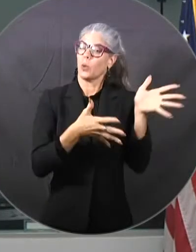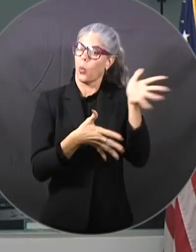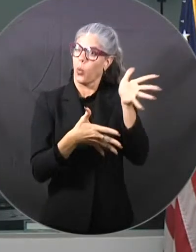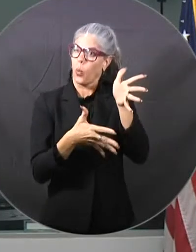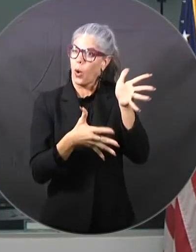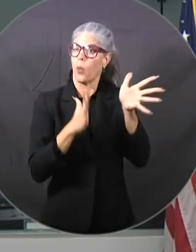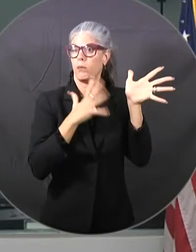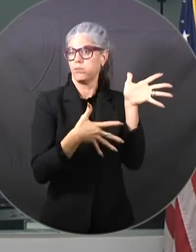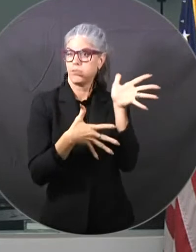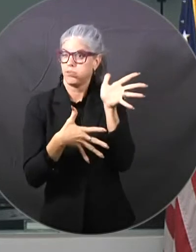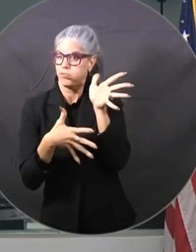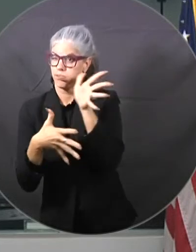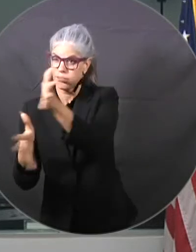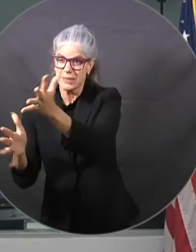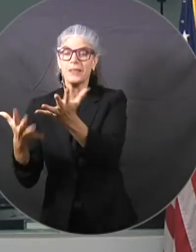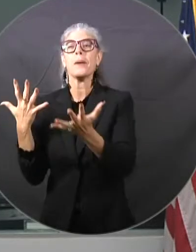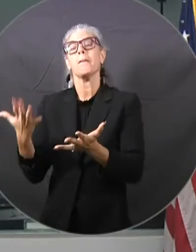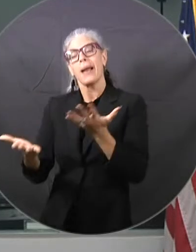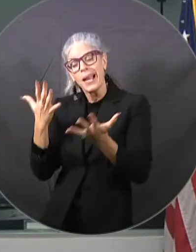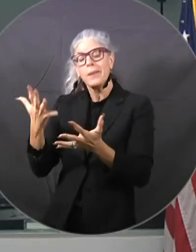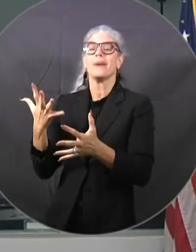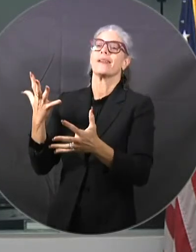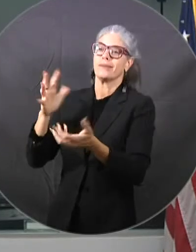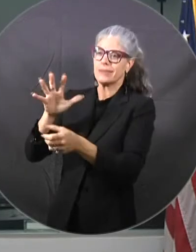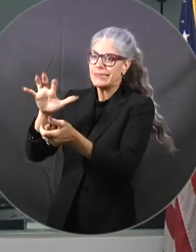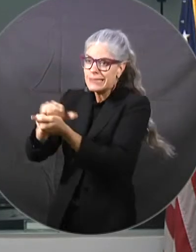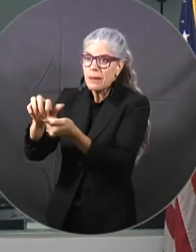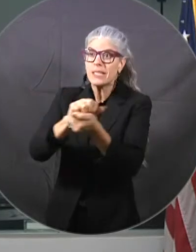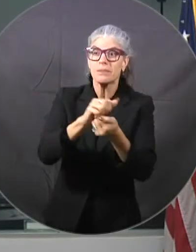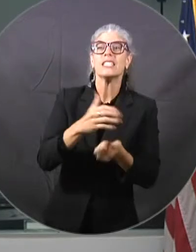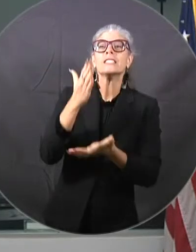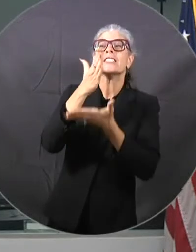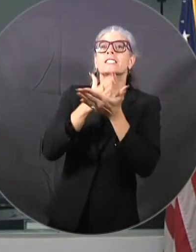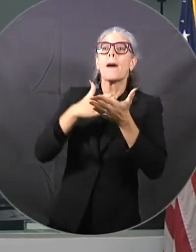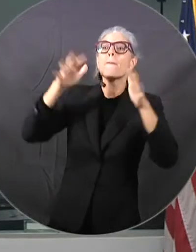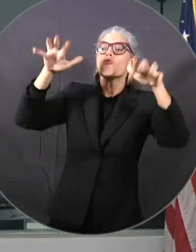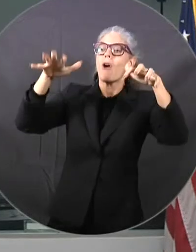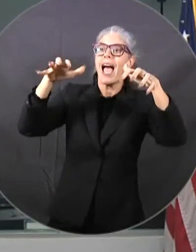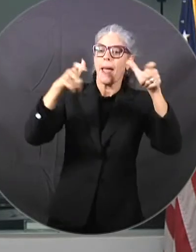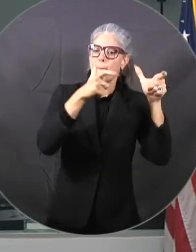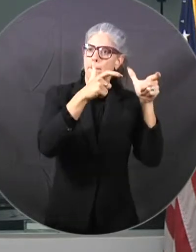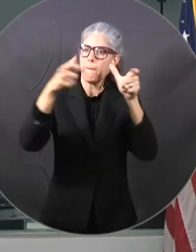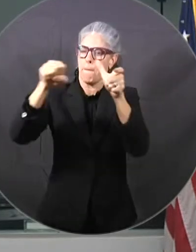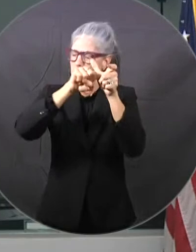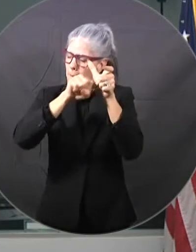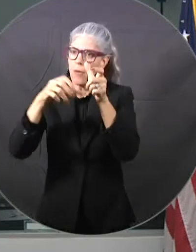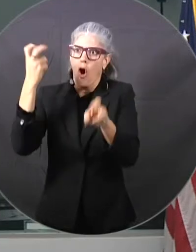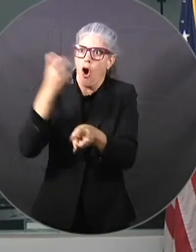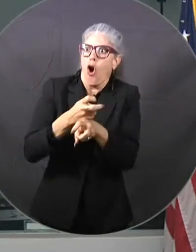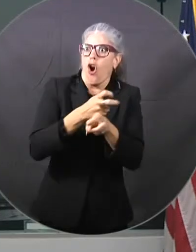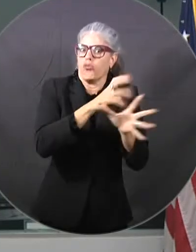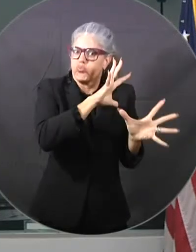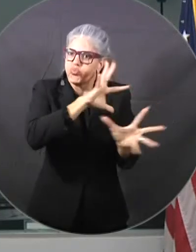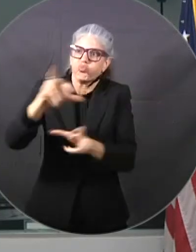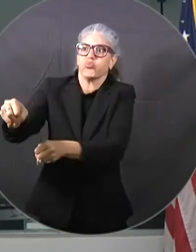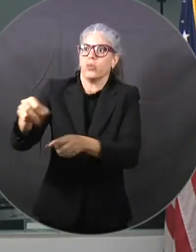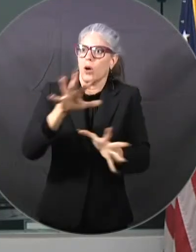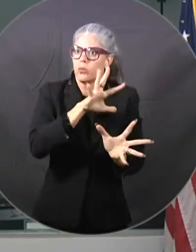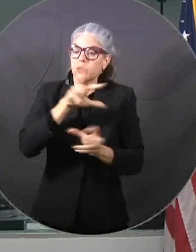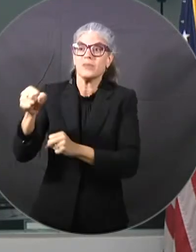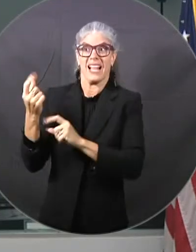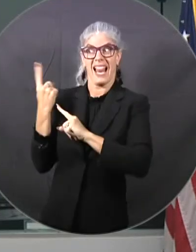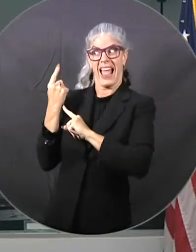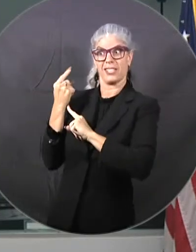into Wednesday. When we saw that, again, in Hurricane Ian, the very first incident we had was a